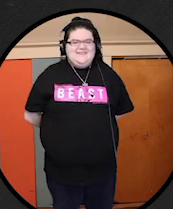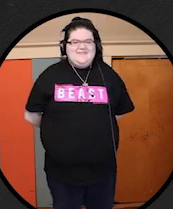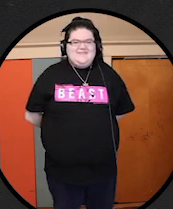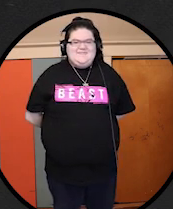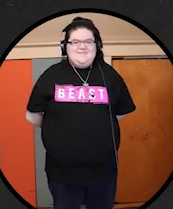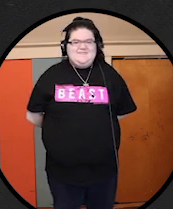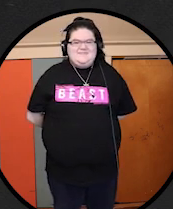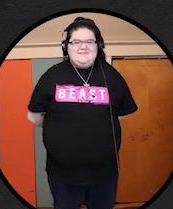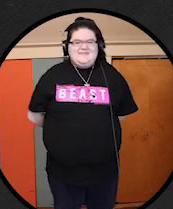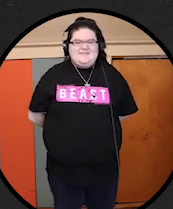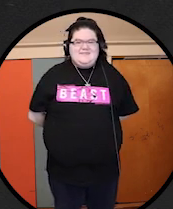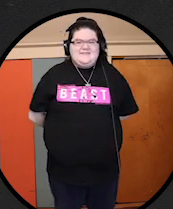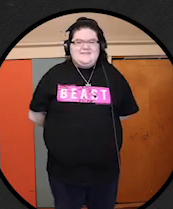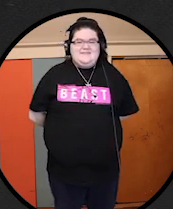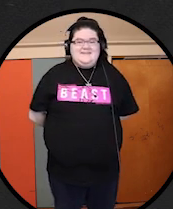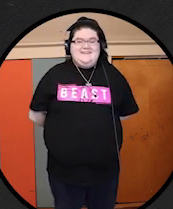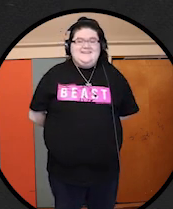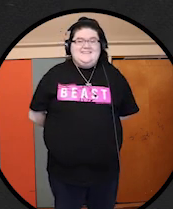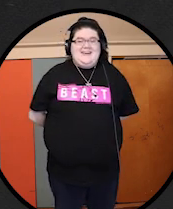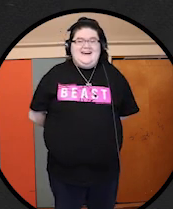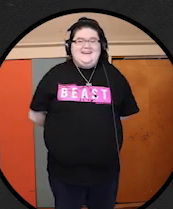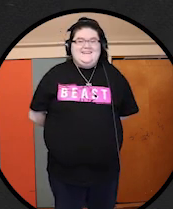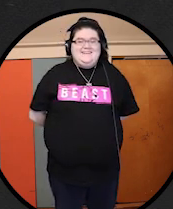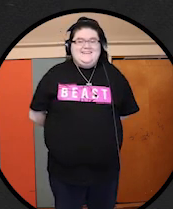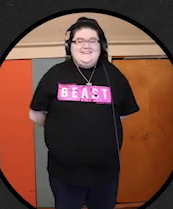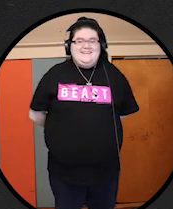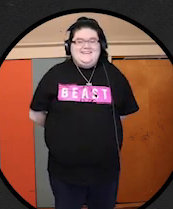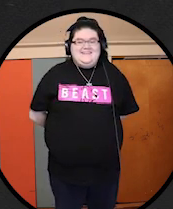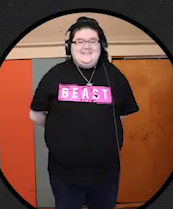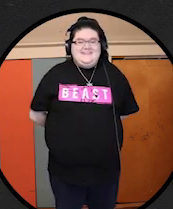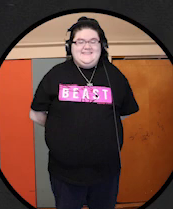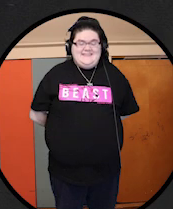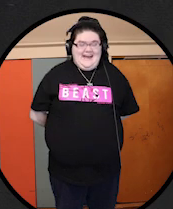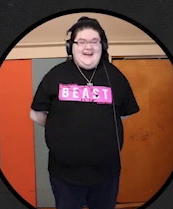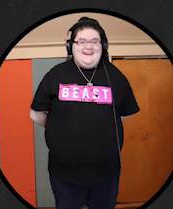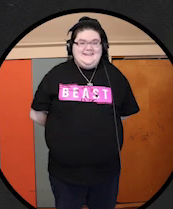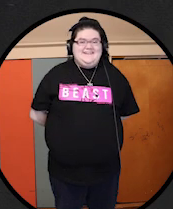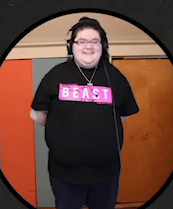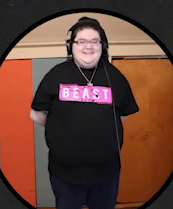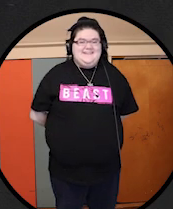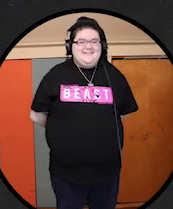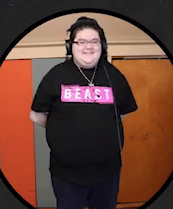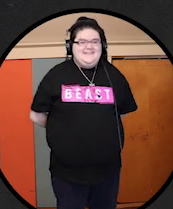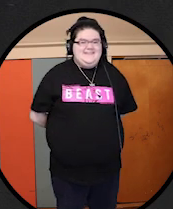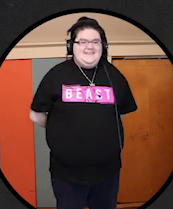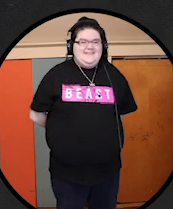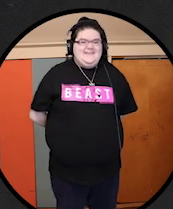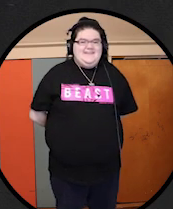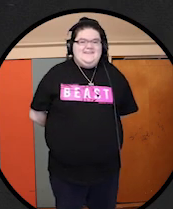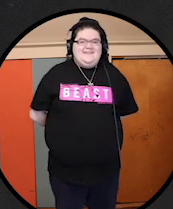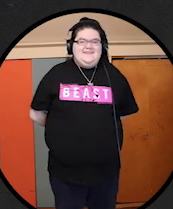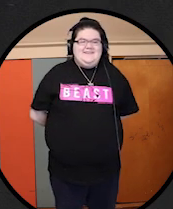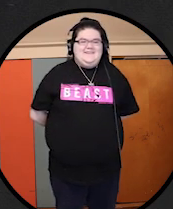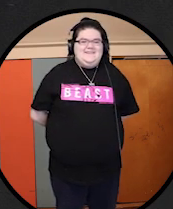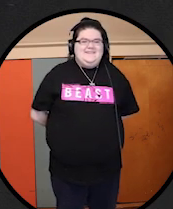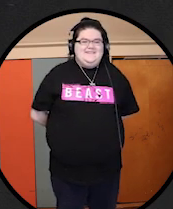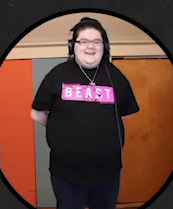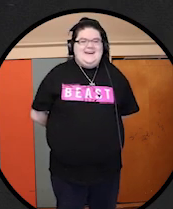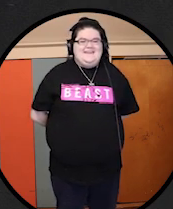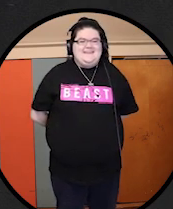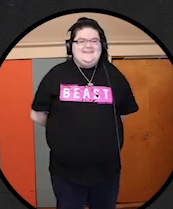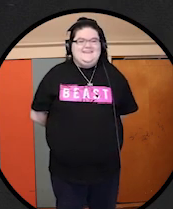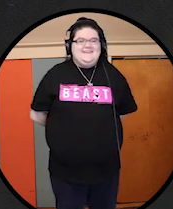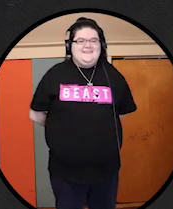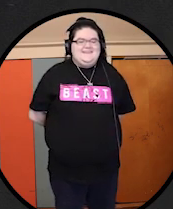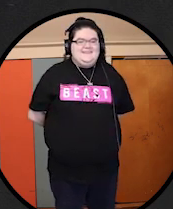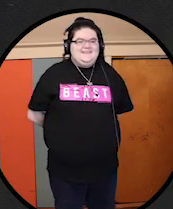down 814 times. It was wonderful. 800 times. Gentlemen. Thank you, gentlemen. Yeah, I'd be out.